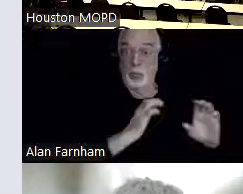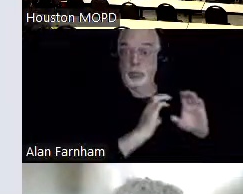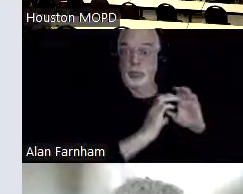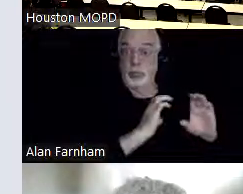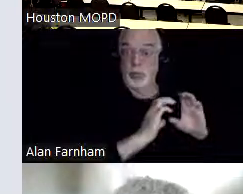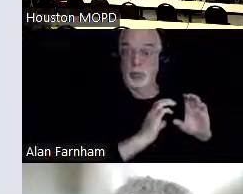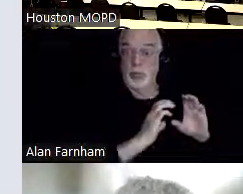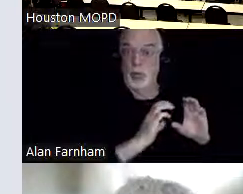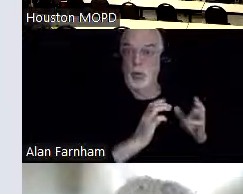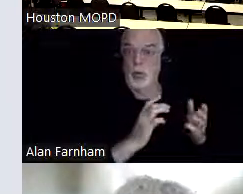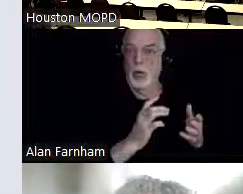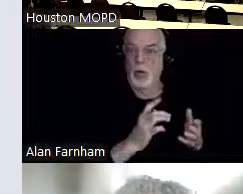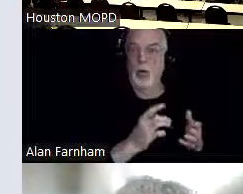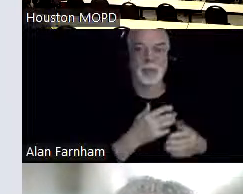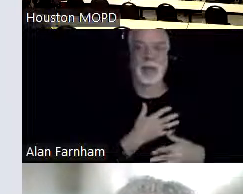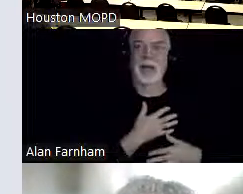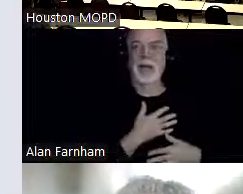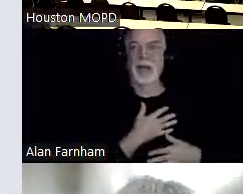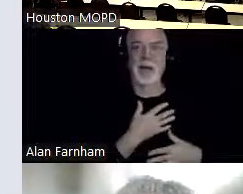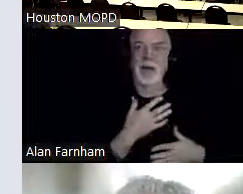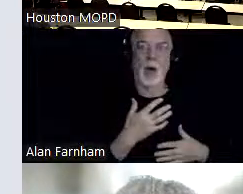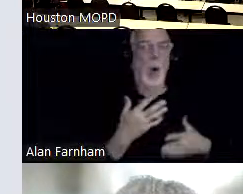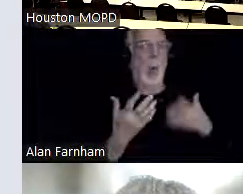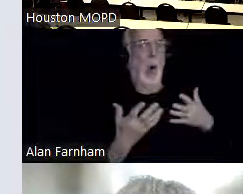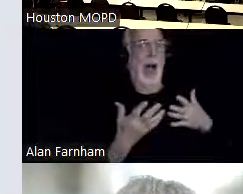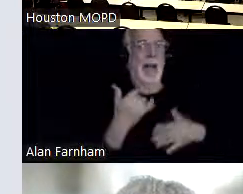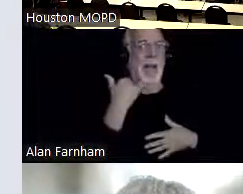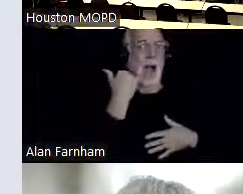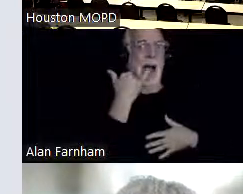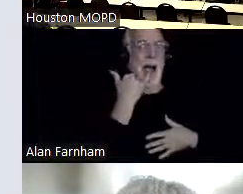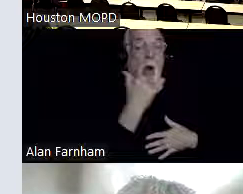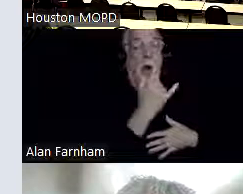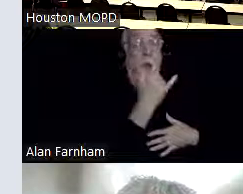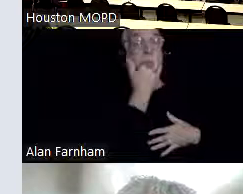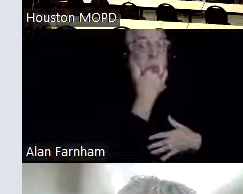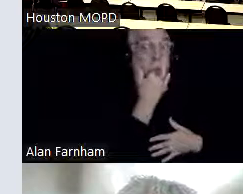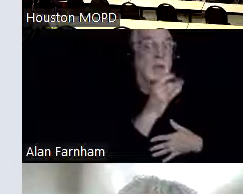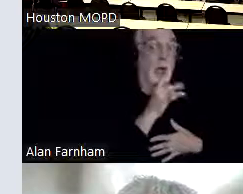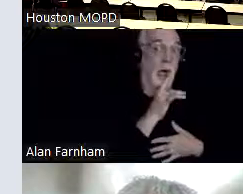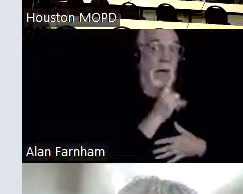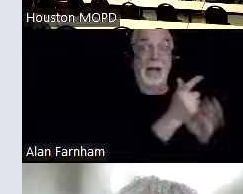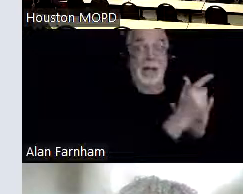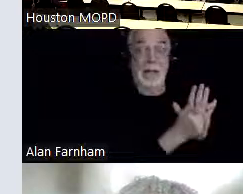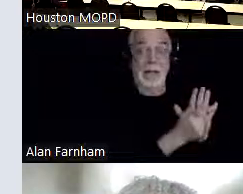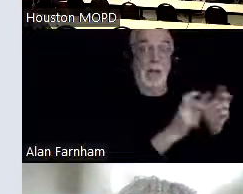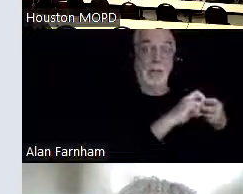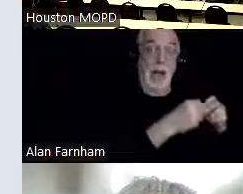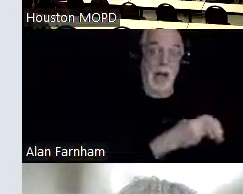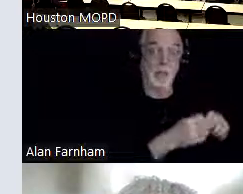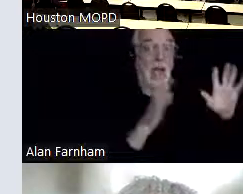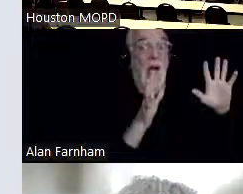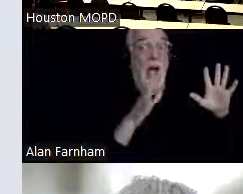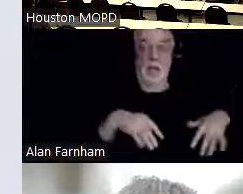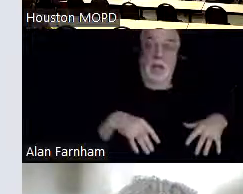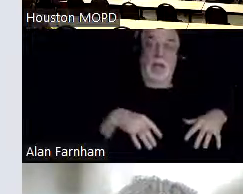the wrong word? What if they get themselves in legal trouble? This is my legal trouble expert. What if that